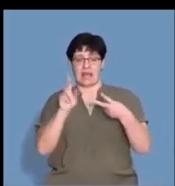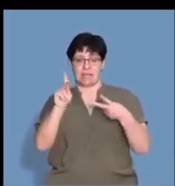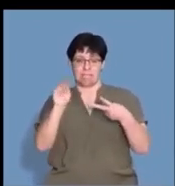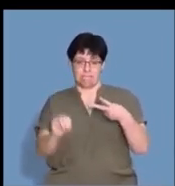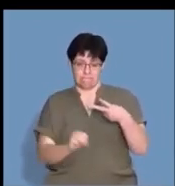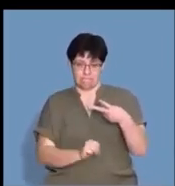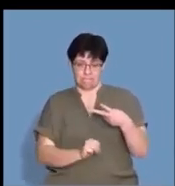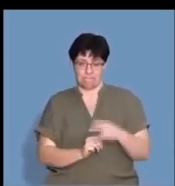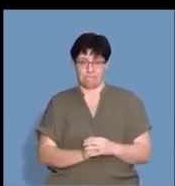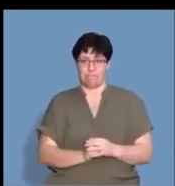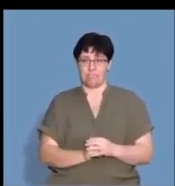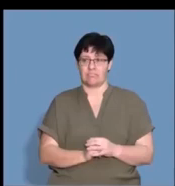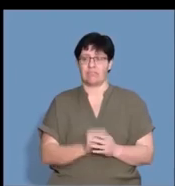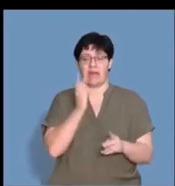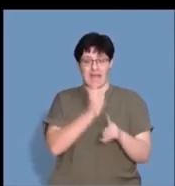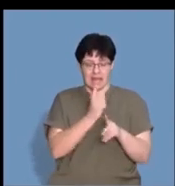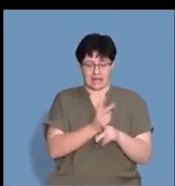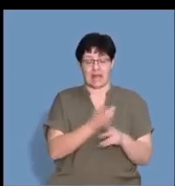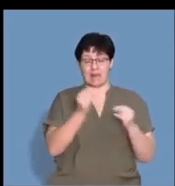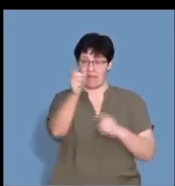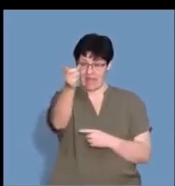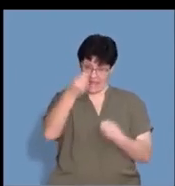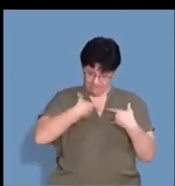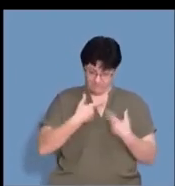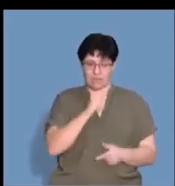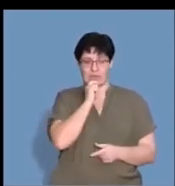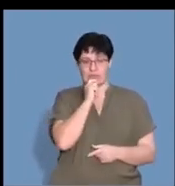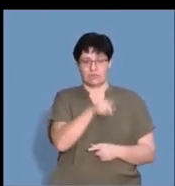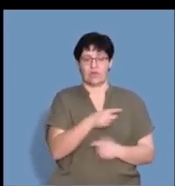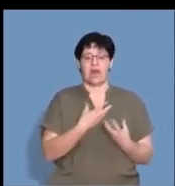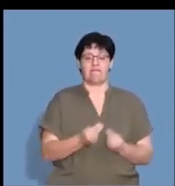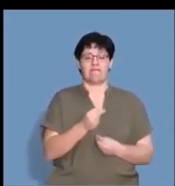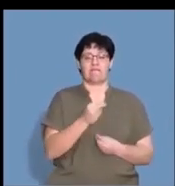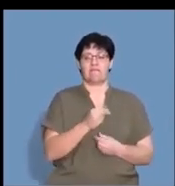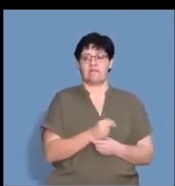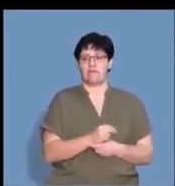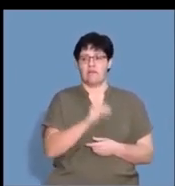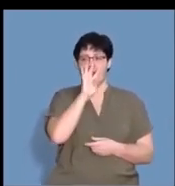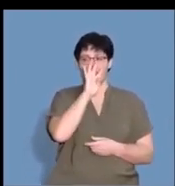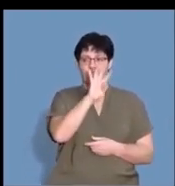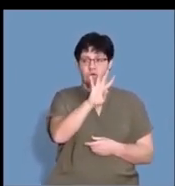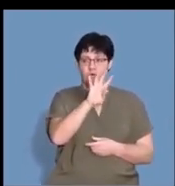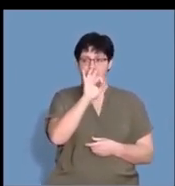kilometres. Again, I'm using the numbers that they gave me. So I've got